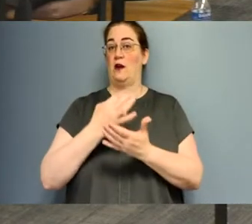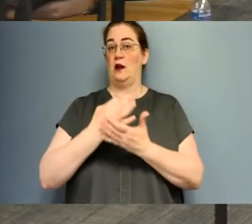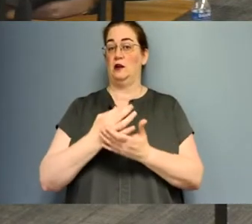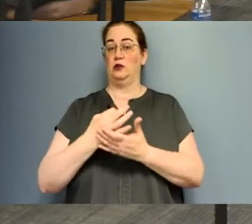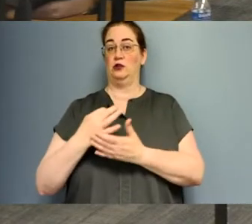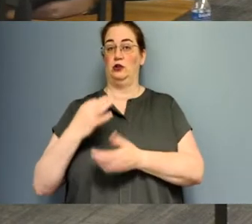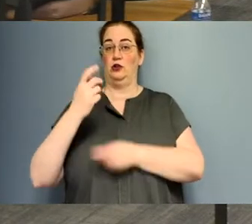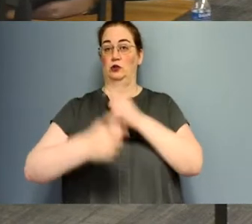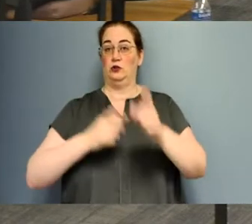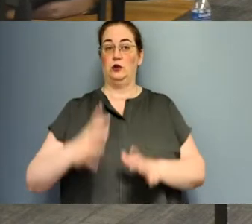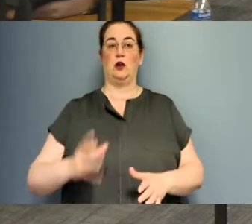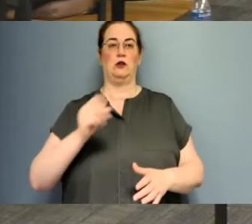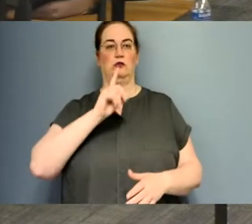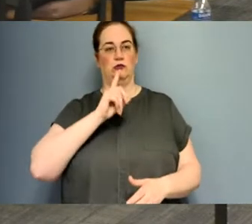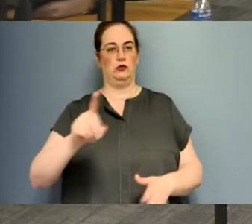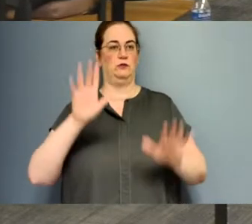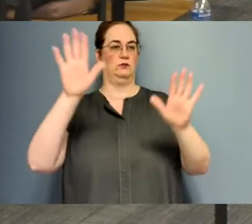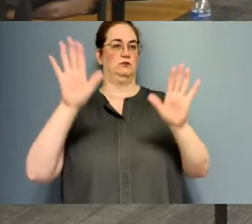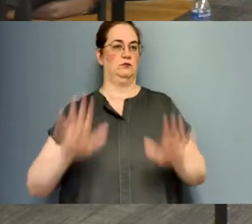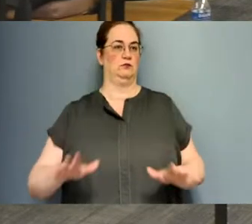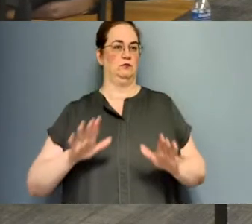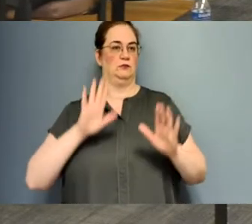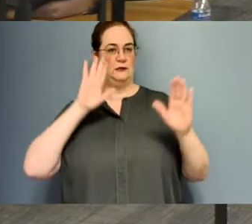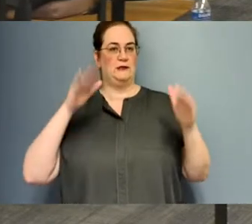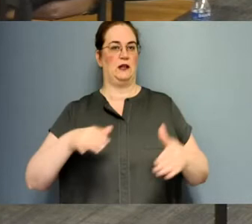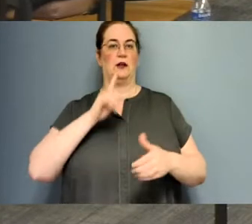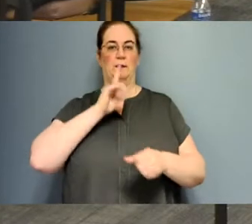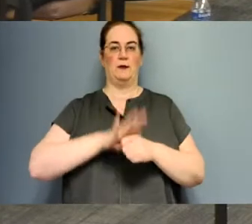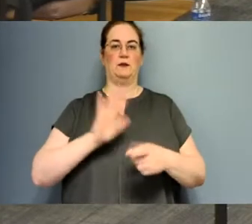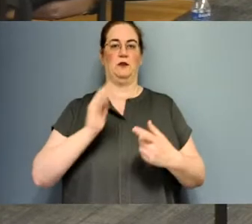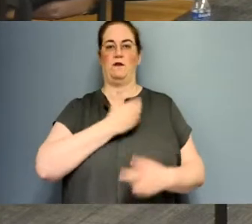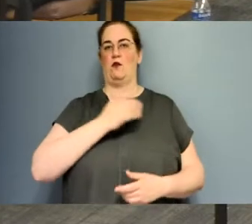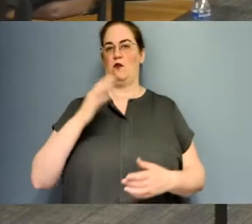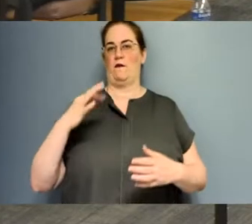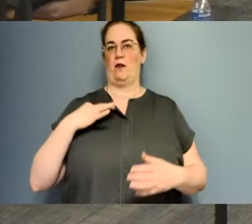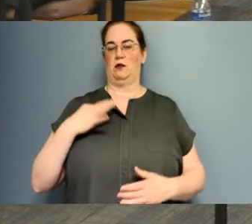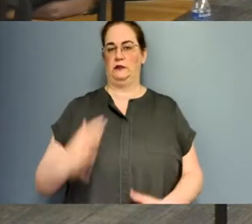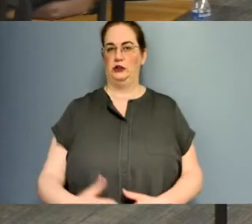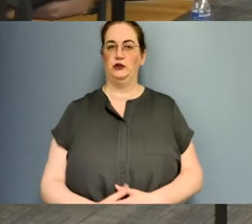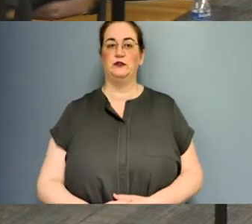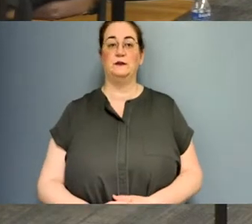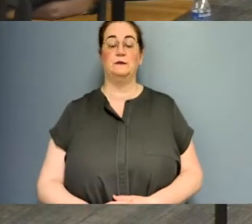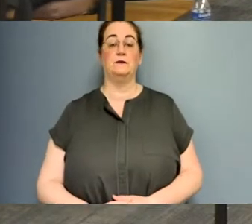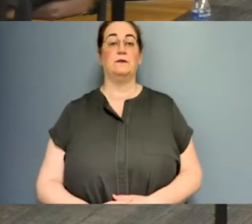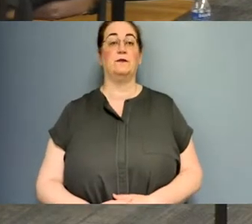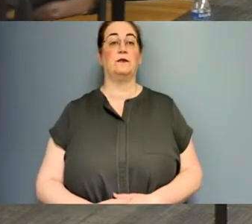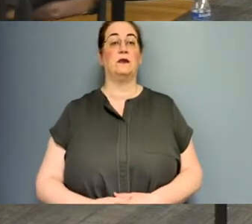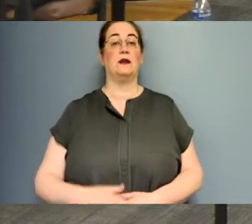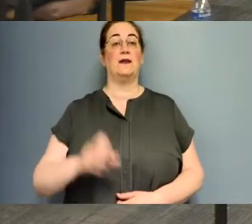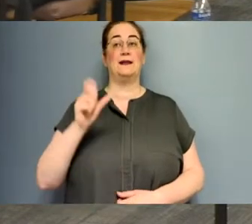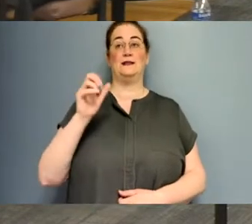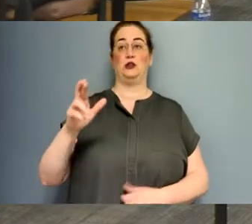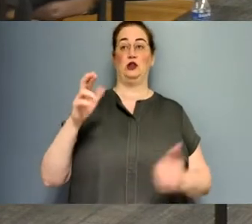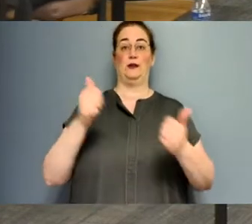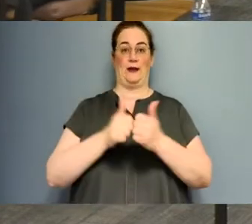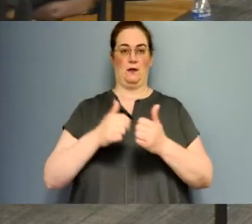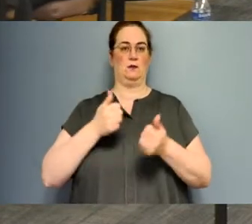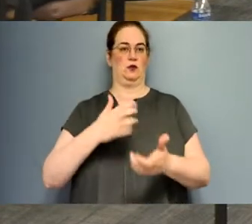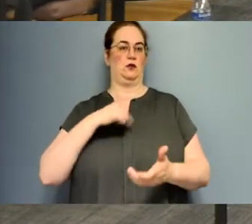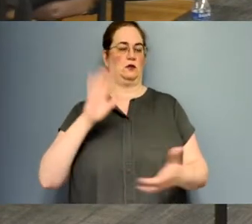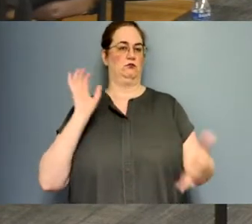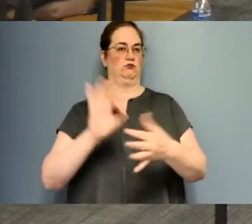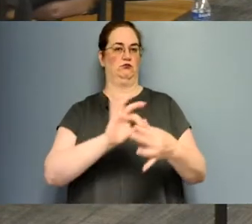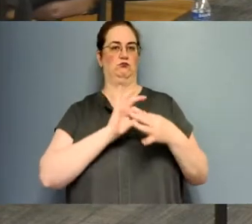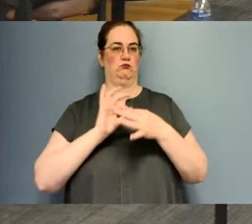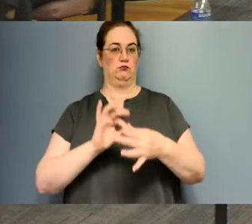donors, and the truly remarkable dedication and commitment of our volunteers. The Senior Games unite us. Now I'm